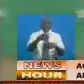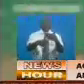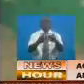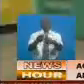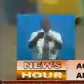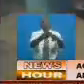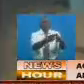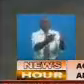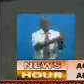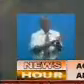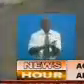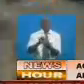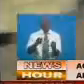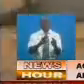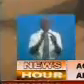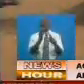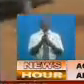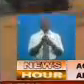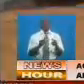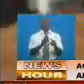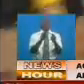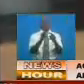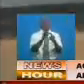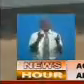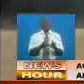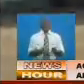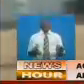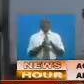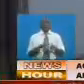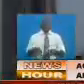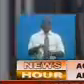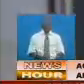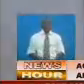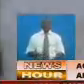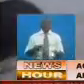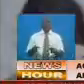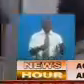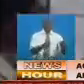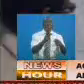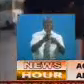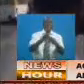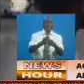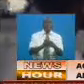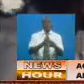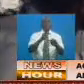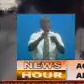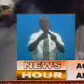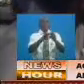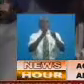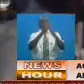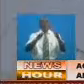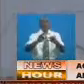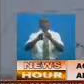in collaboration with the metropolitan, municipal and district assemblies. The street naming and property numbering system